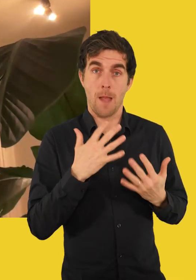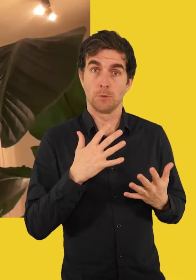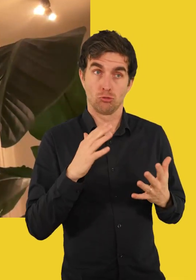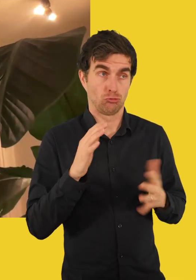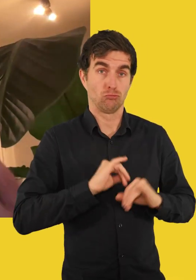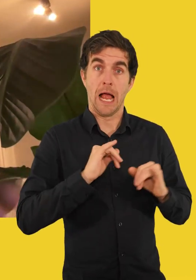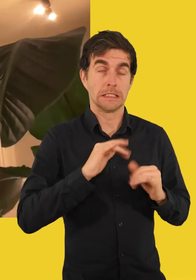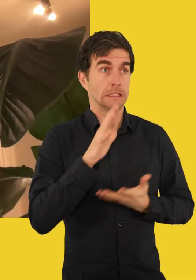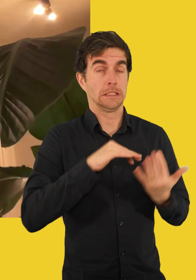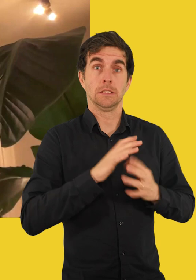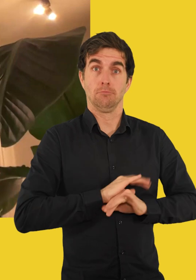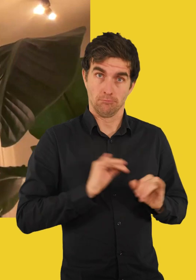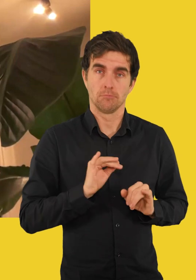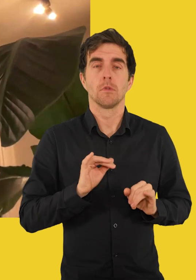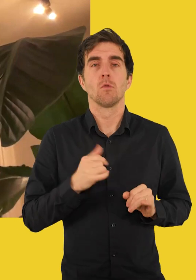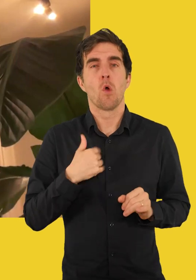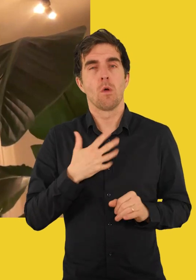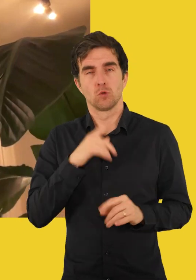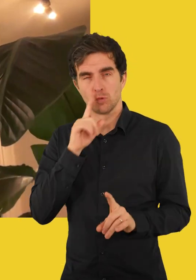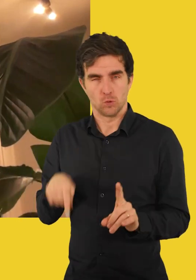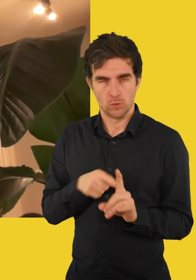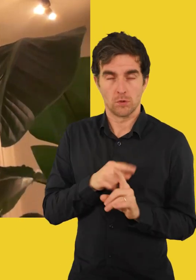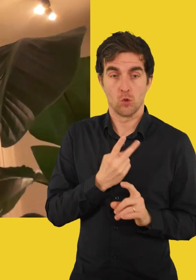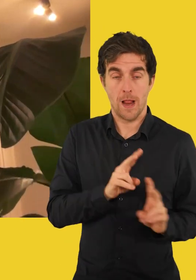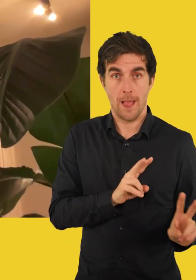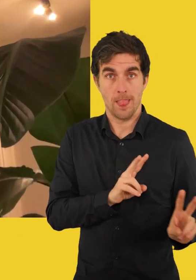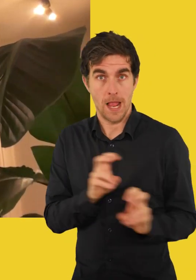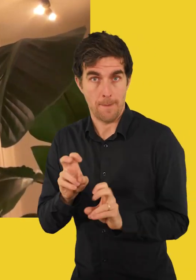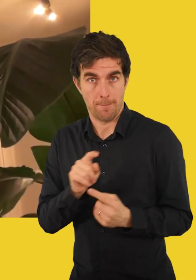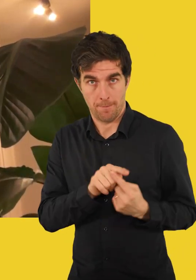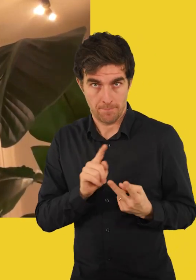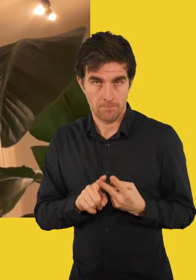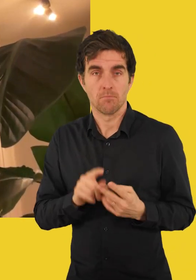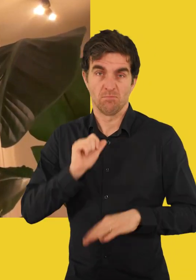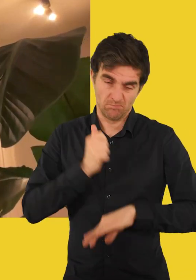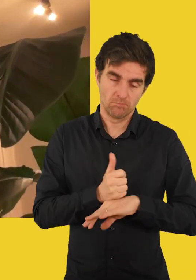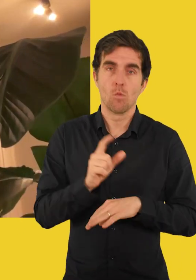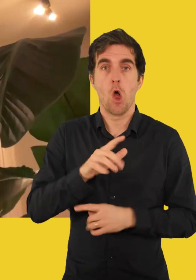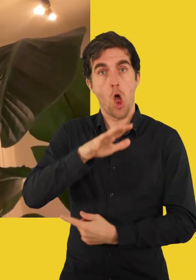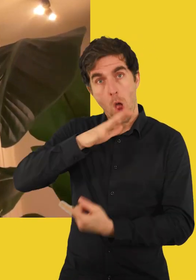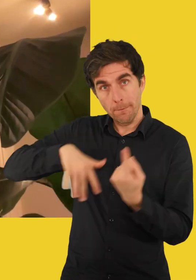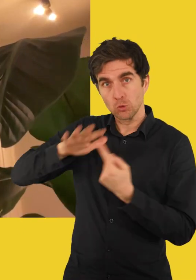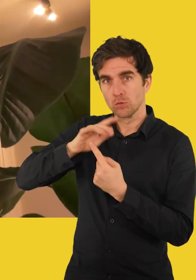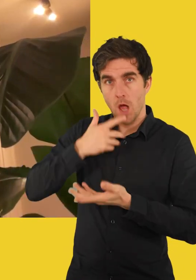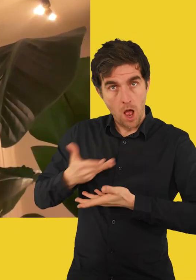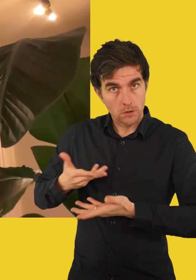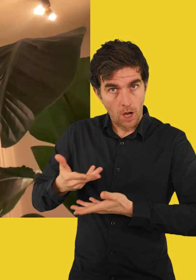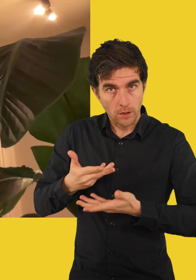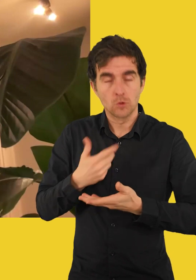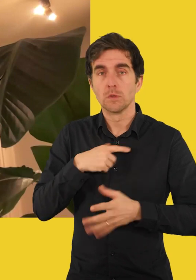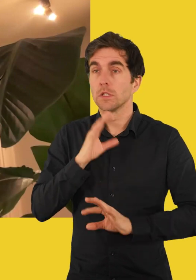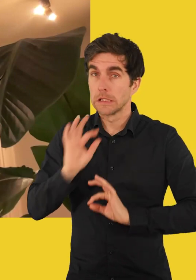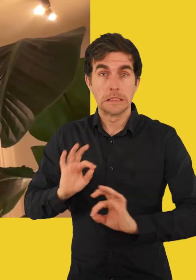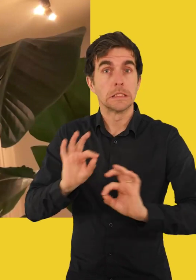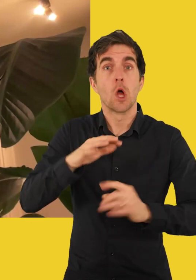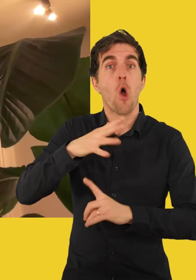right now. So we came to work on these two themes based on an extensive community consultation in which we